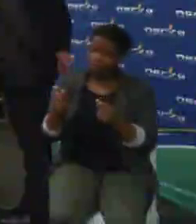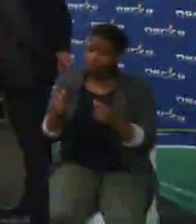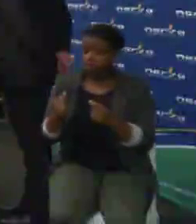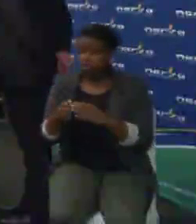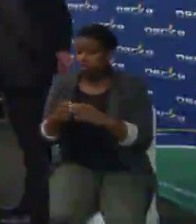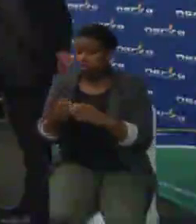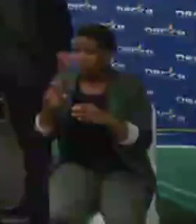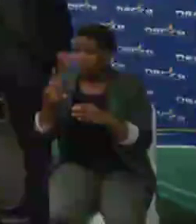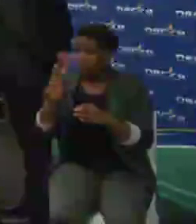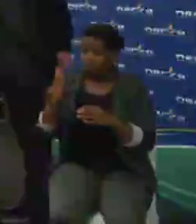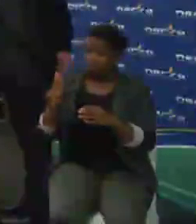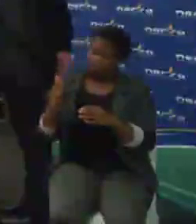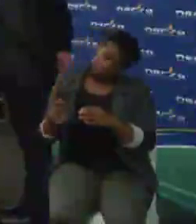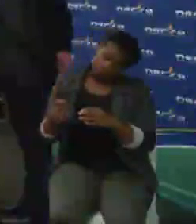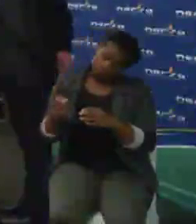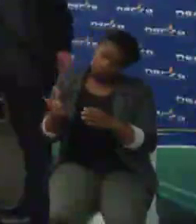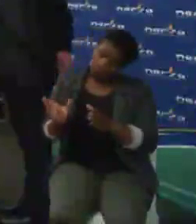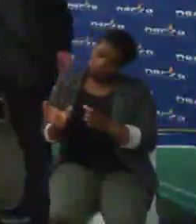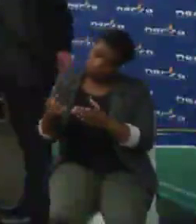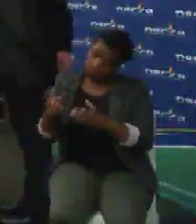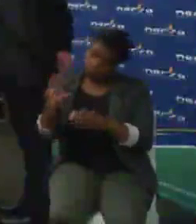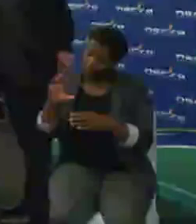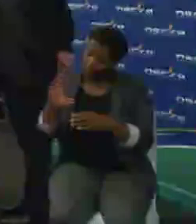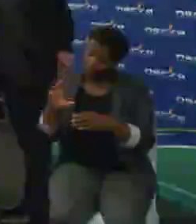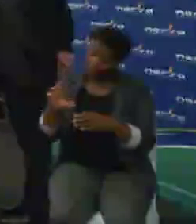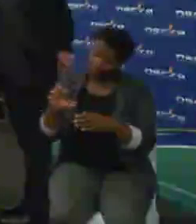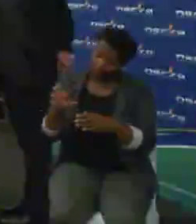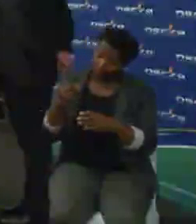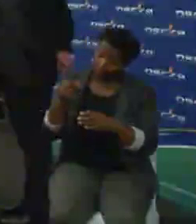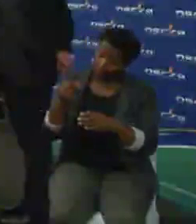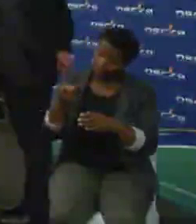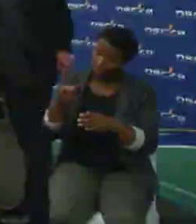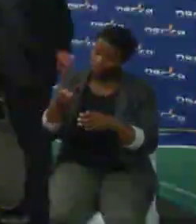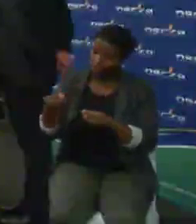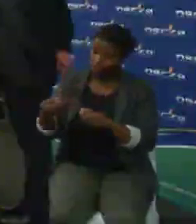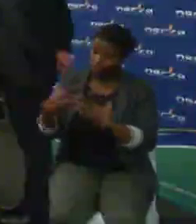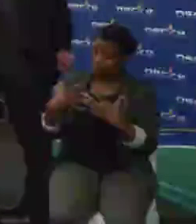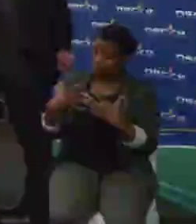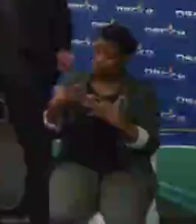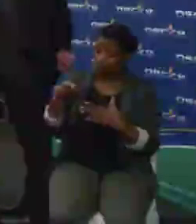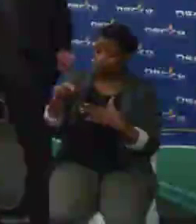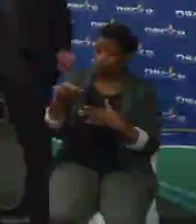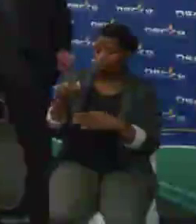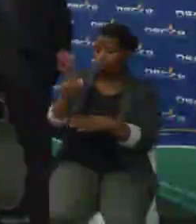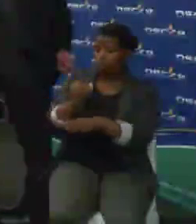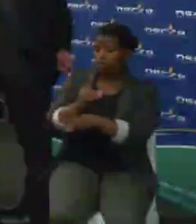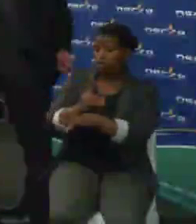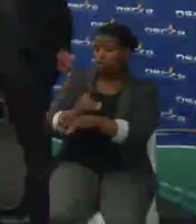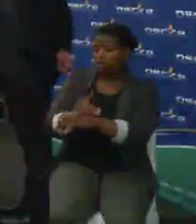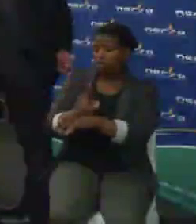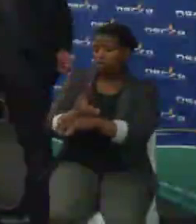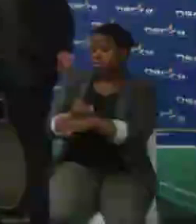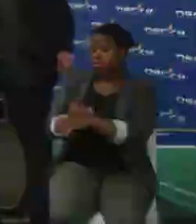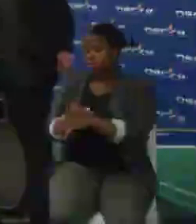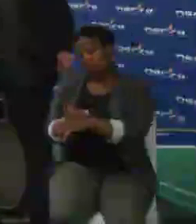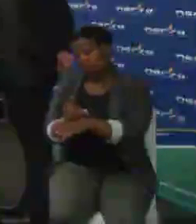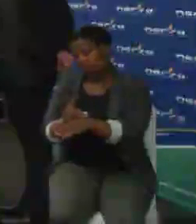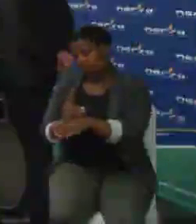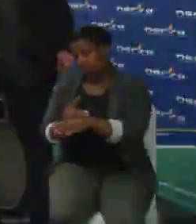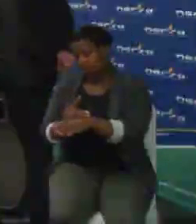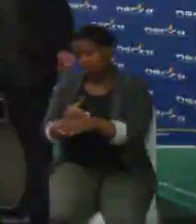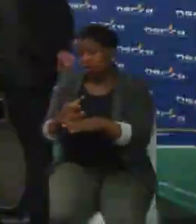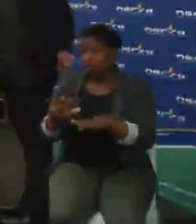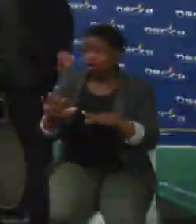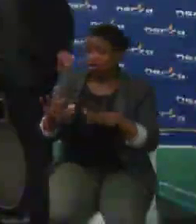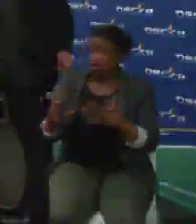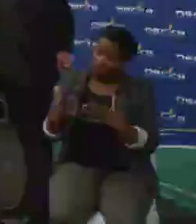have 12,000 odd members. Would you be able to provide us any hard data in terms of, what is the current consumption levels and what